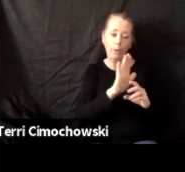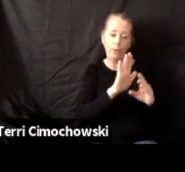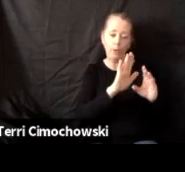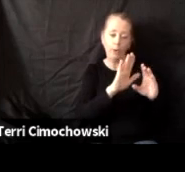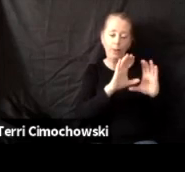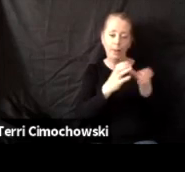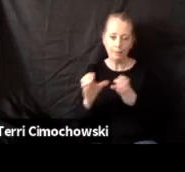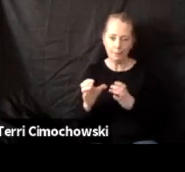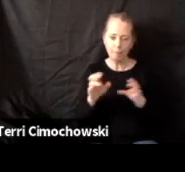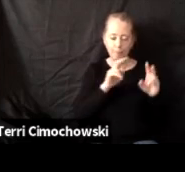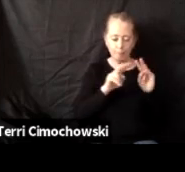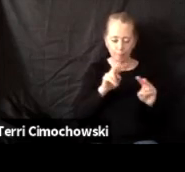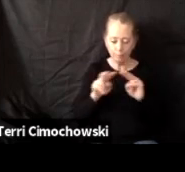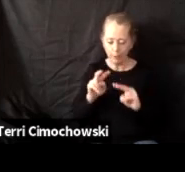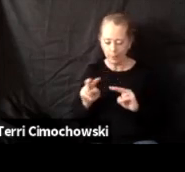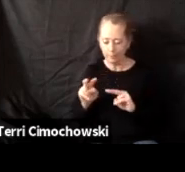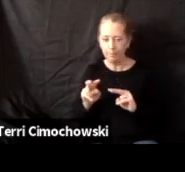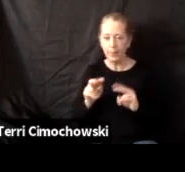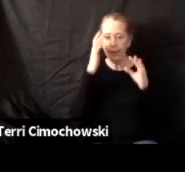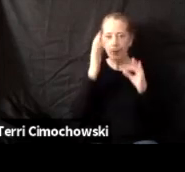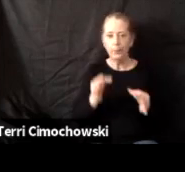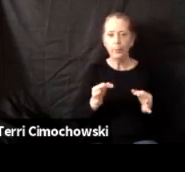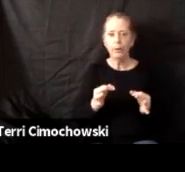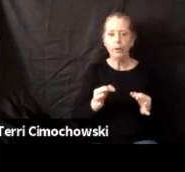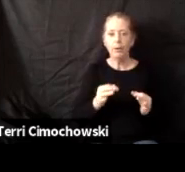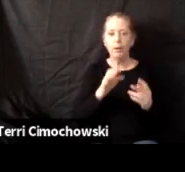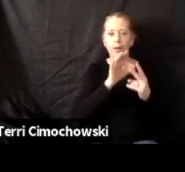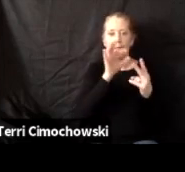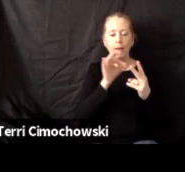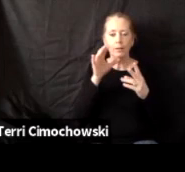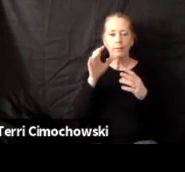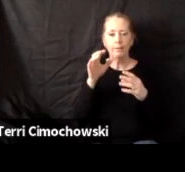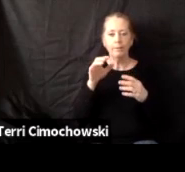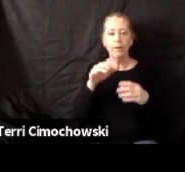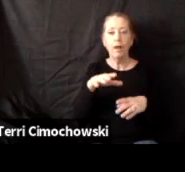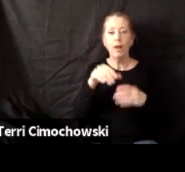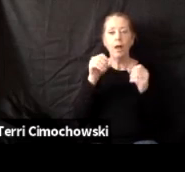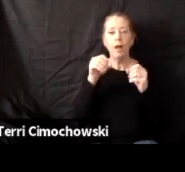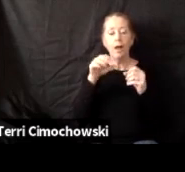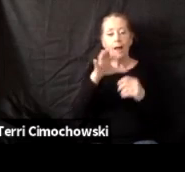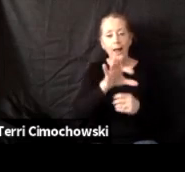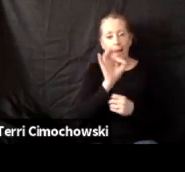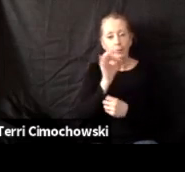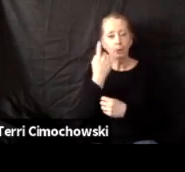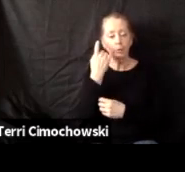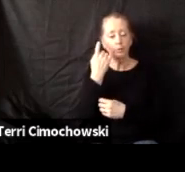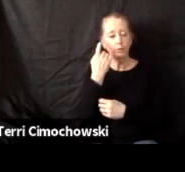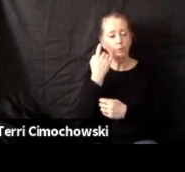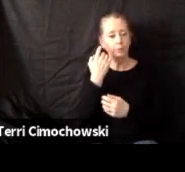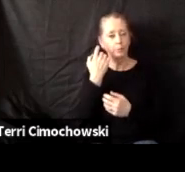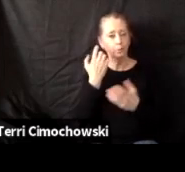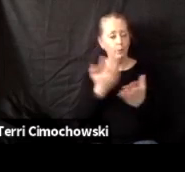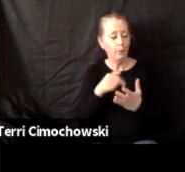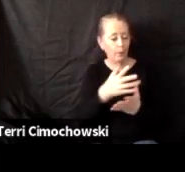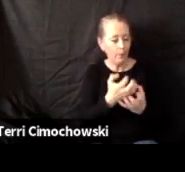to look at them and determine elective options that meet what they would like to take, what their